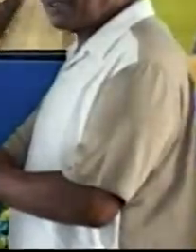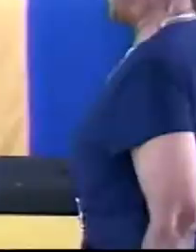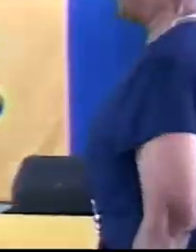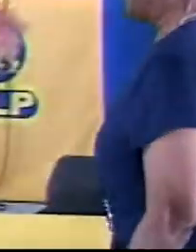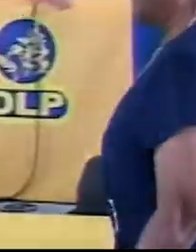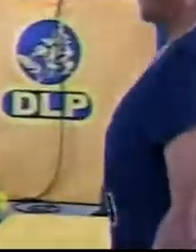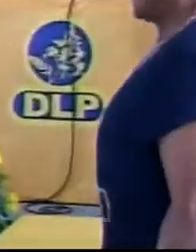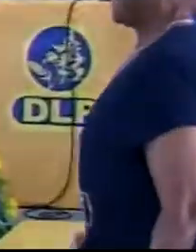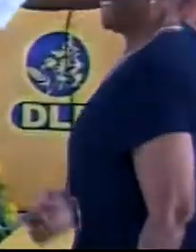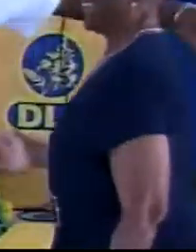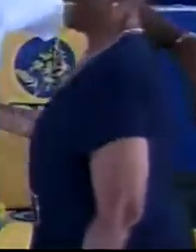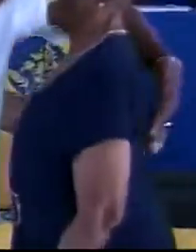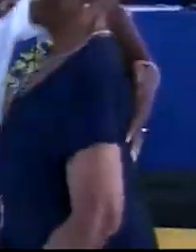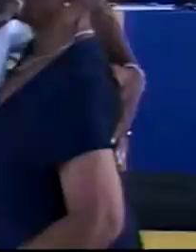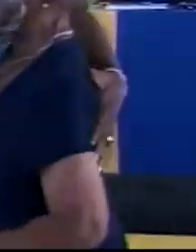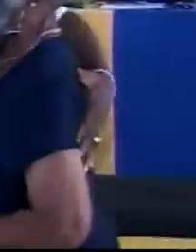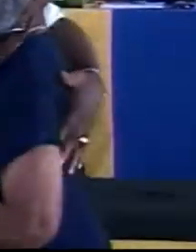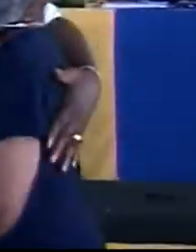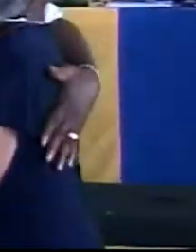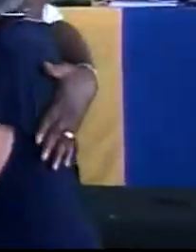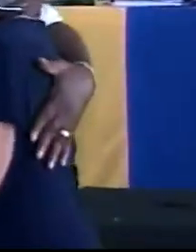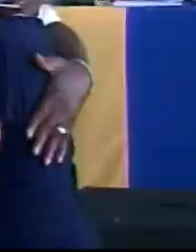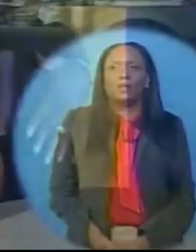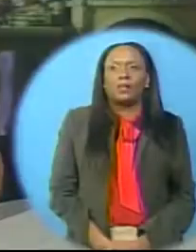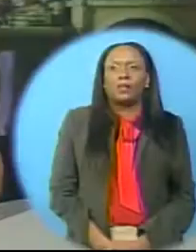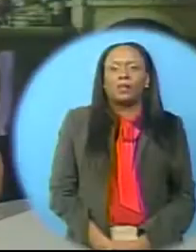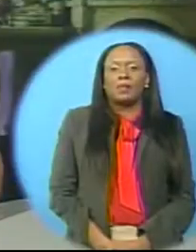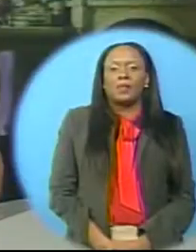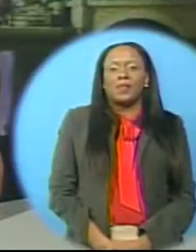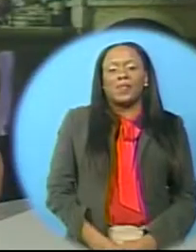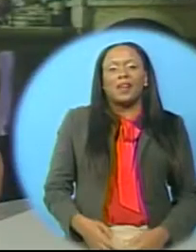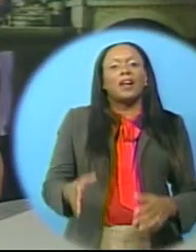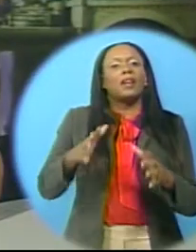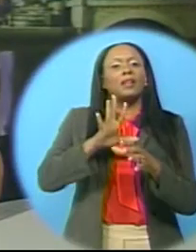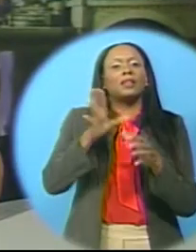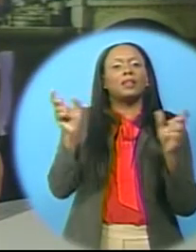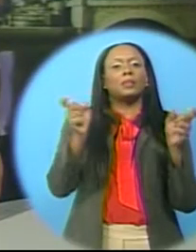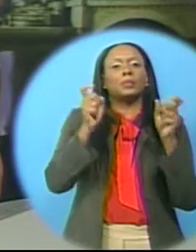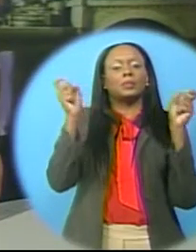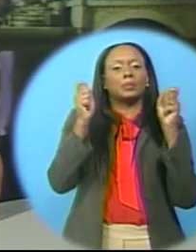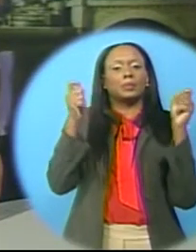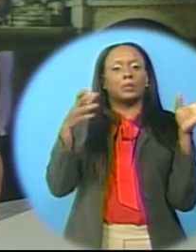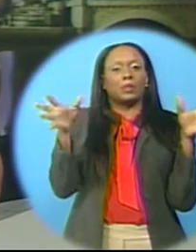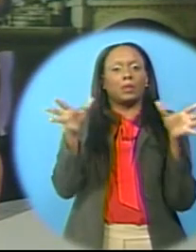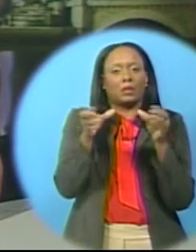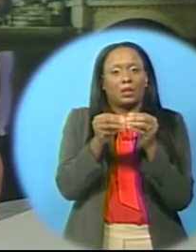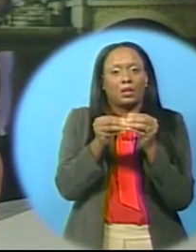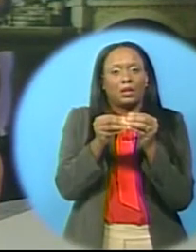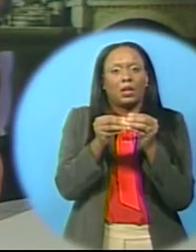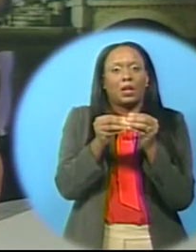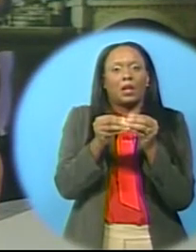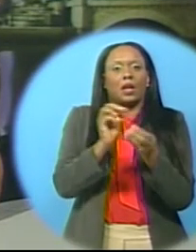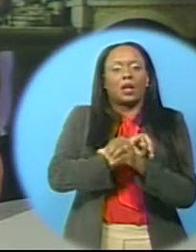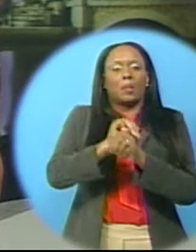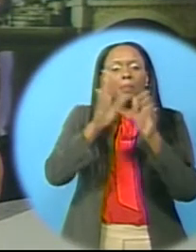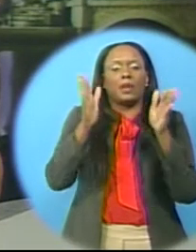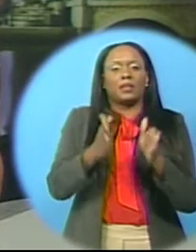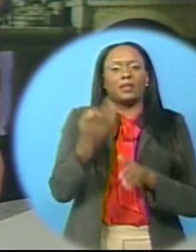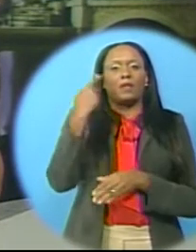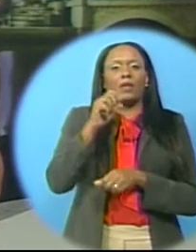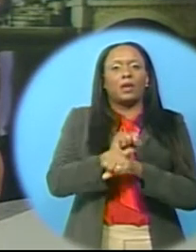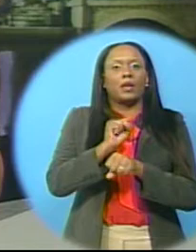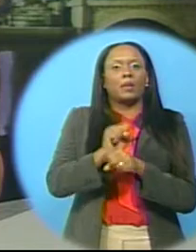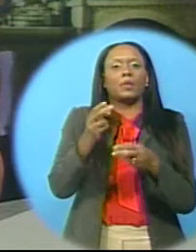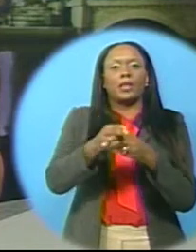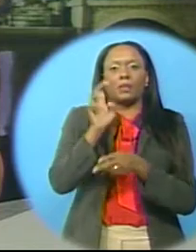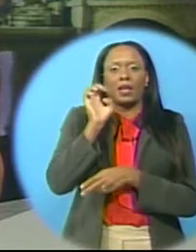has retained his office as the General Secretary. As part of the conference celebrations, Minister of Labour Dr. Esther Bayer sought to dispel the notion